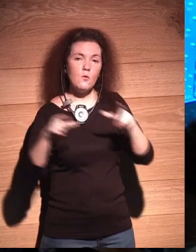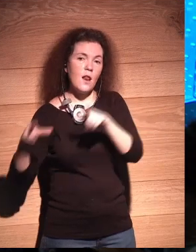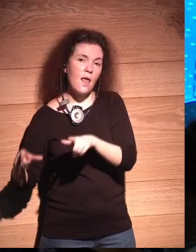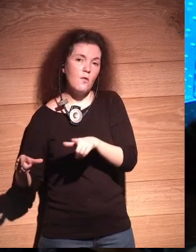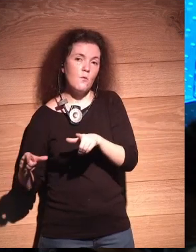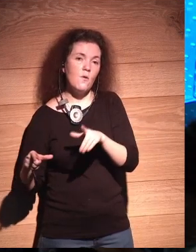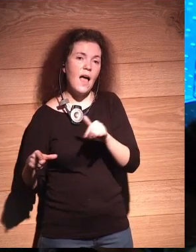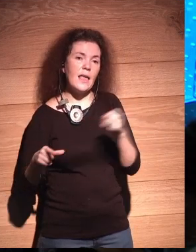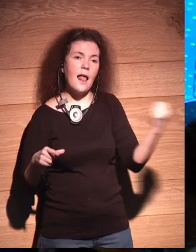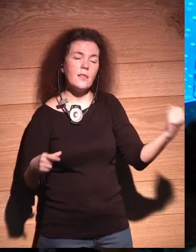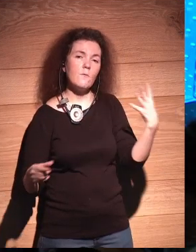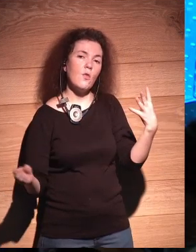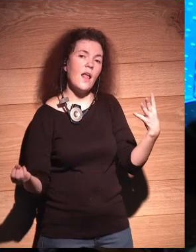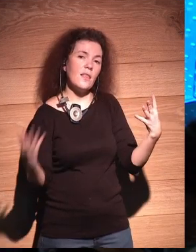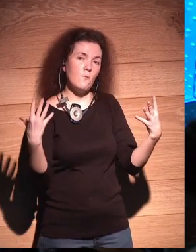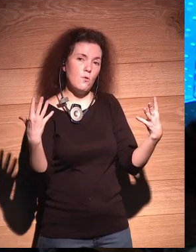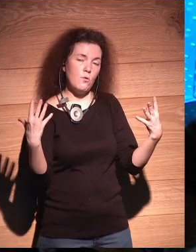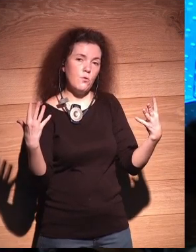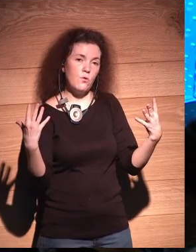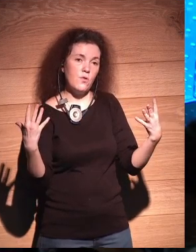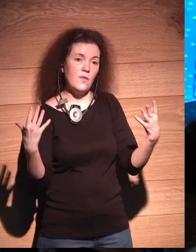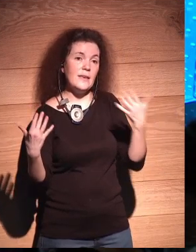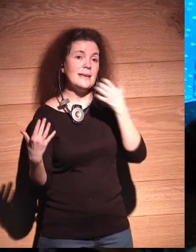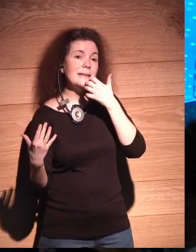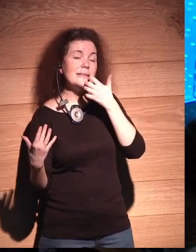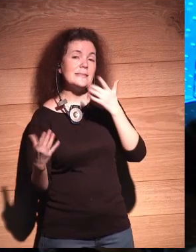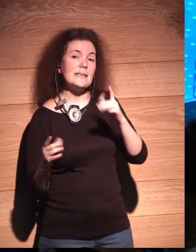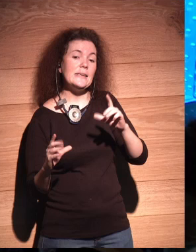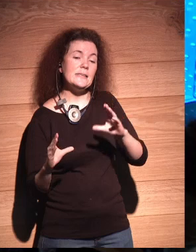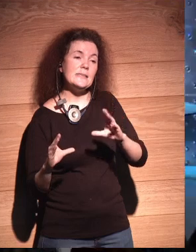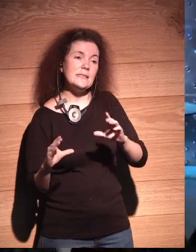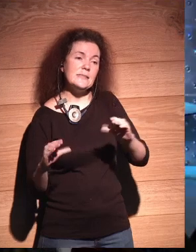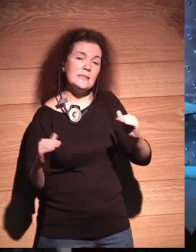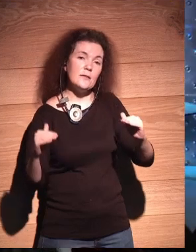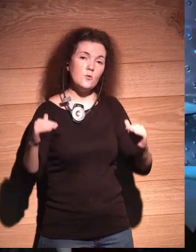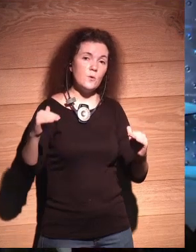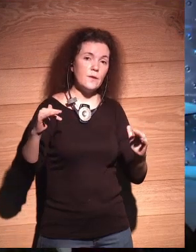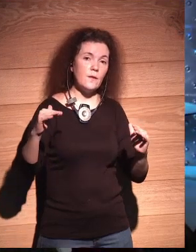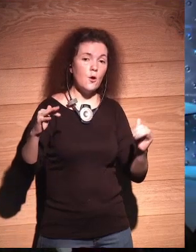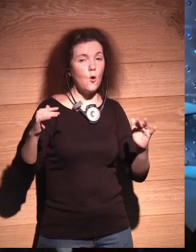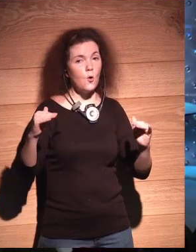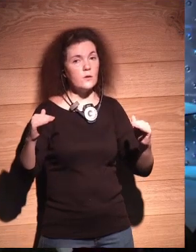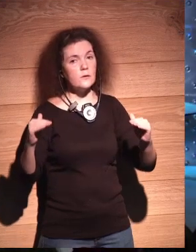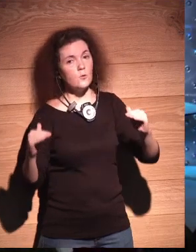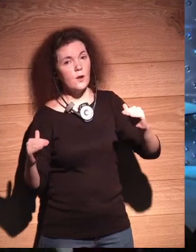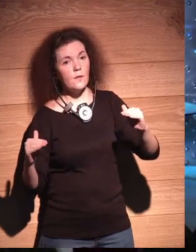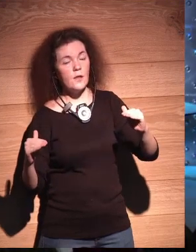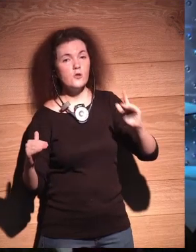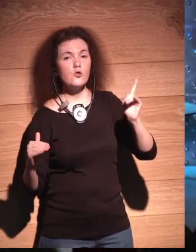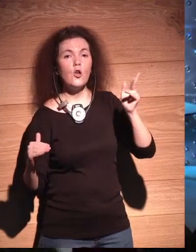sings. So if you tilt it this way, you hear only him, and if you tilt it this way, you hear only her. And then